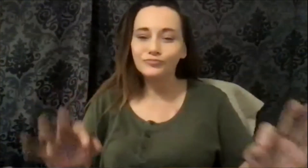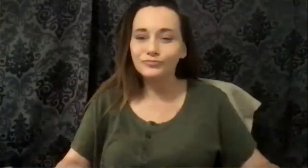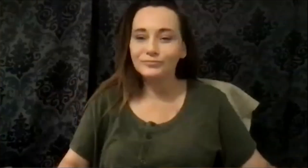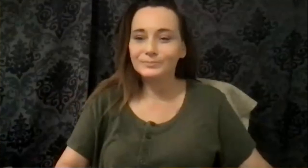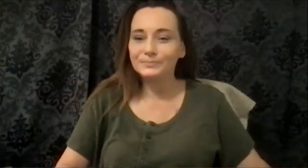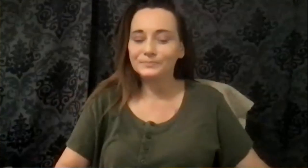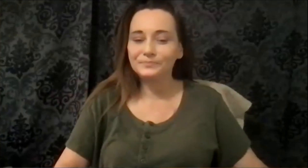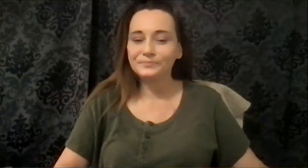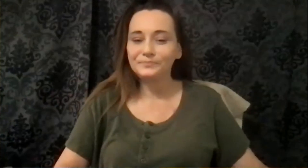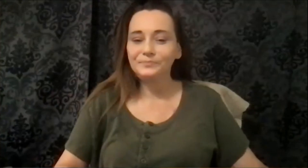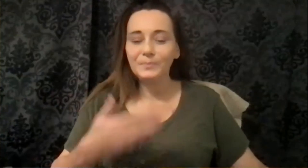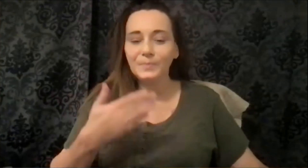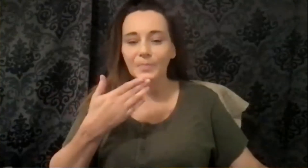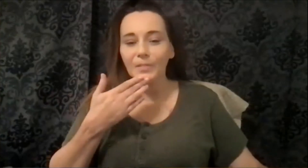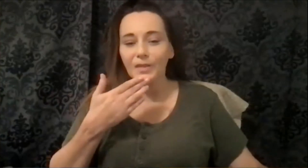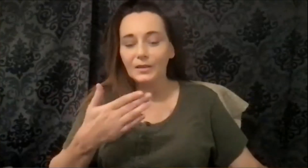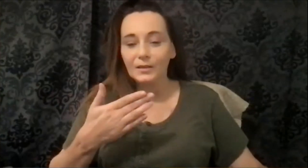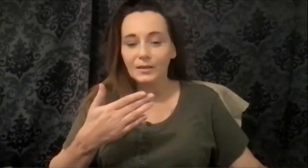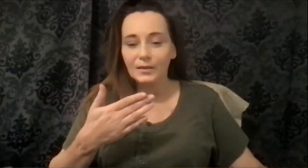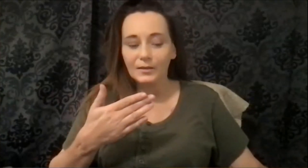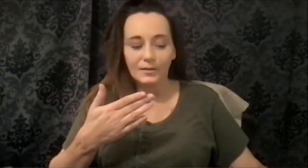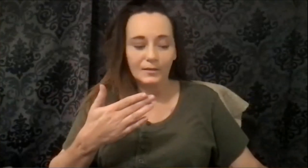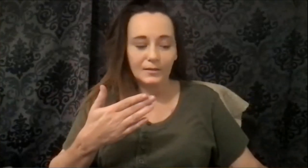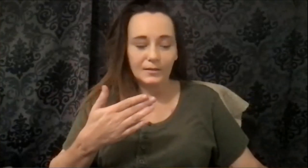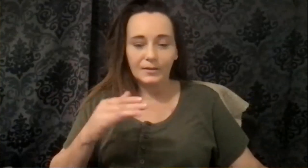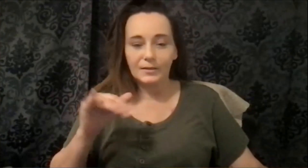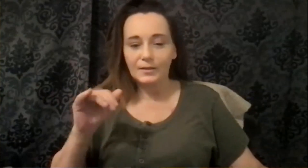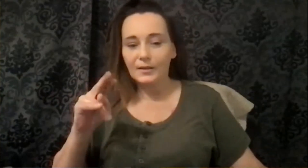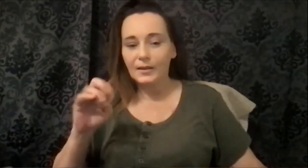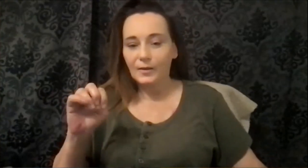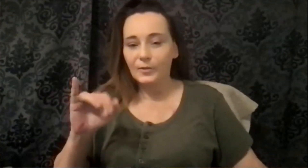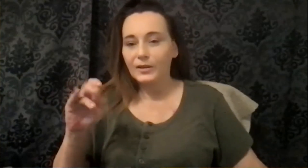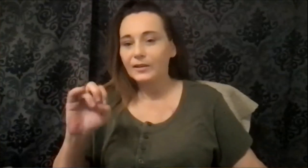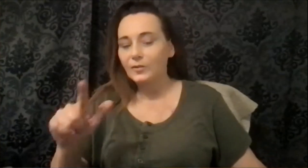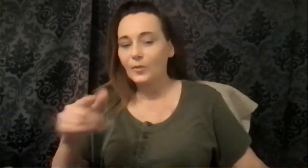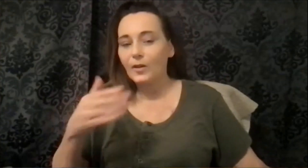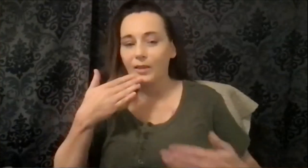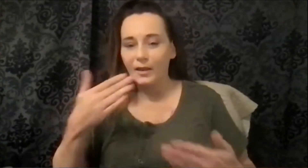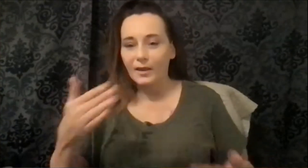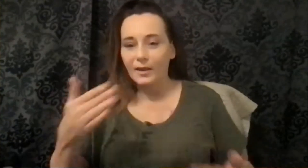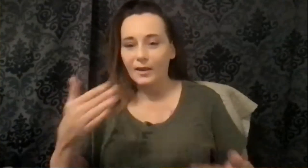but thank you very much. I'd like everyone to thank Irene and for their.